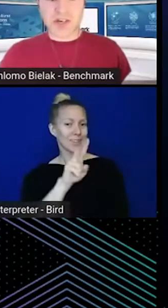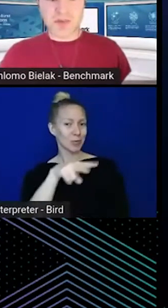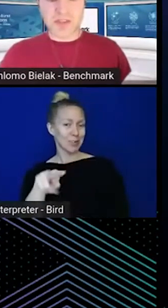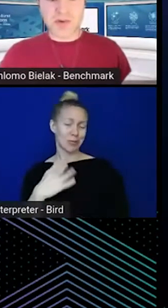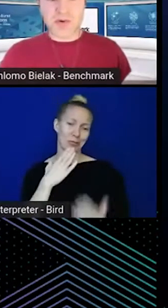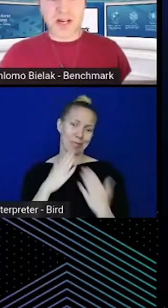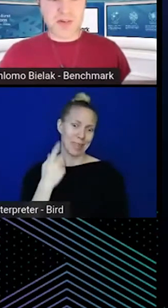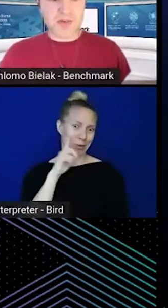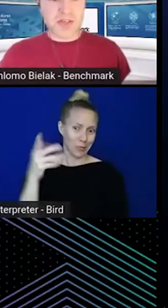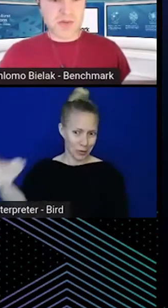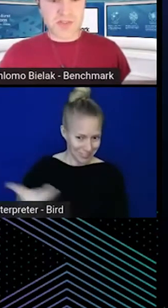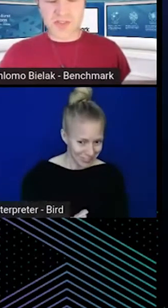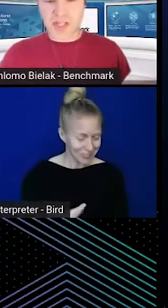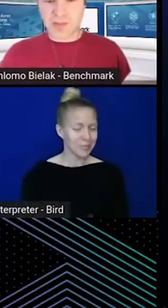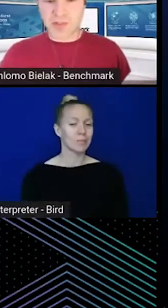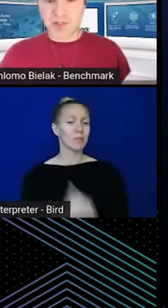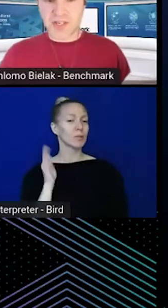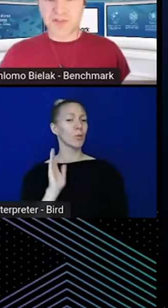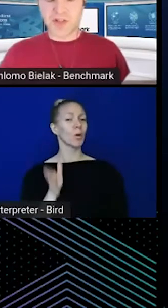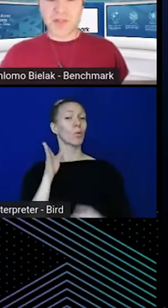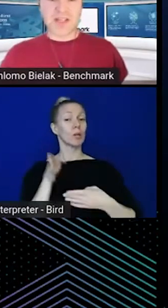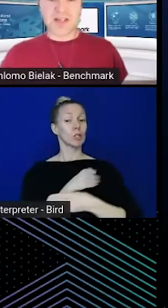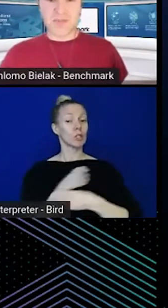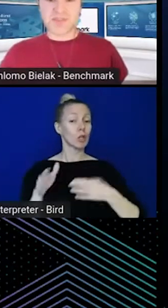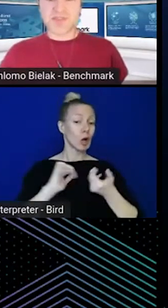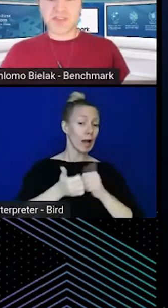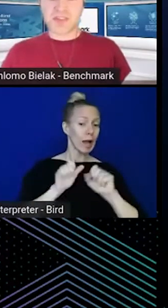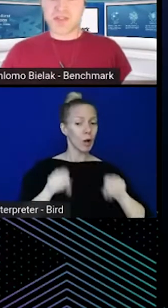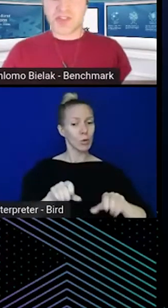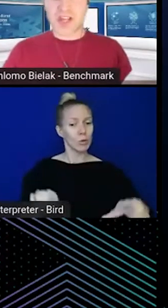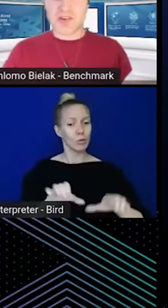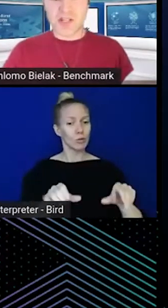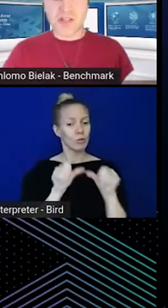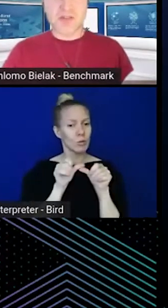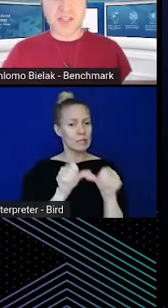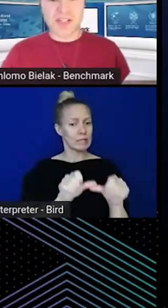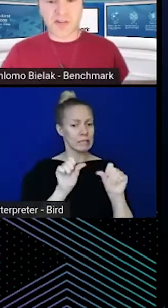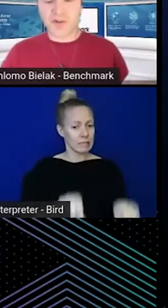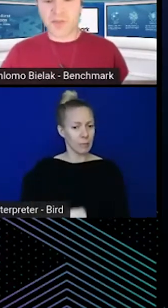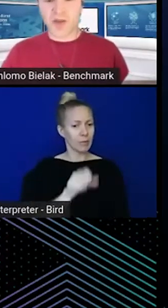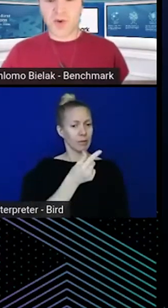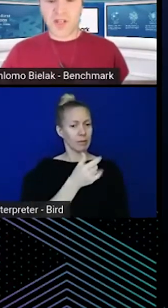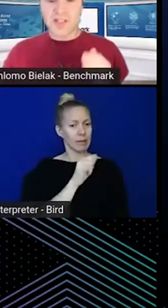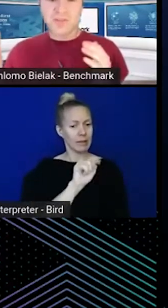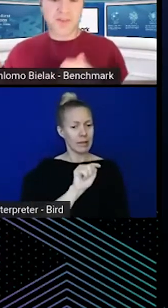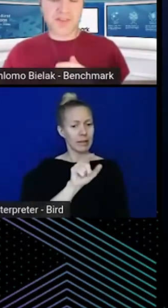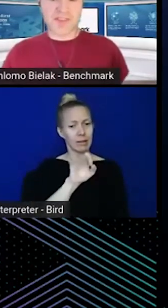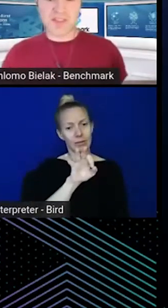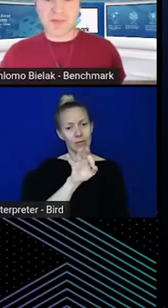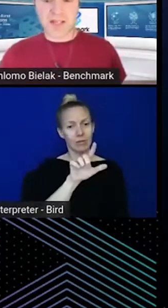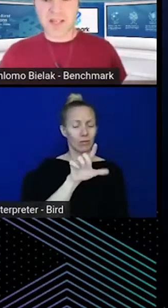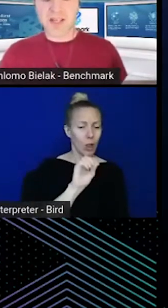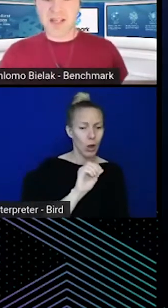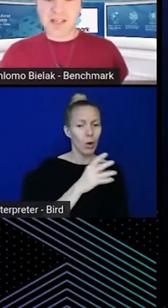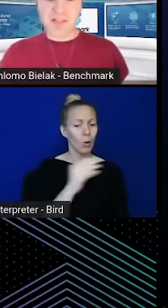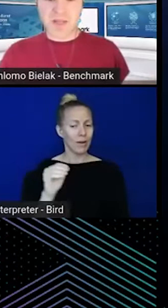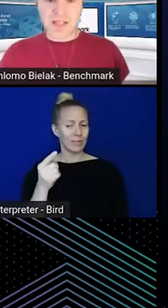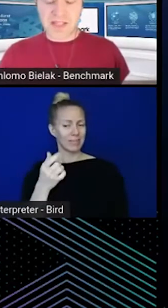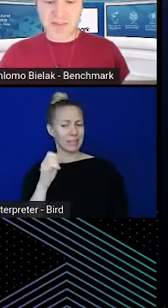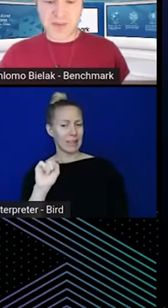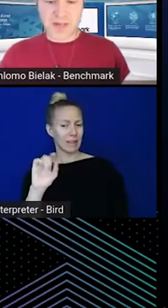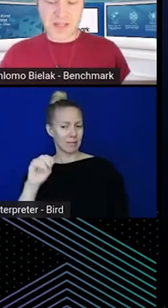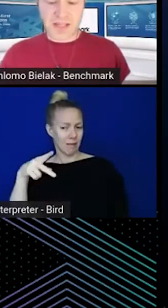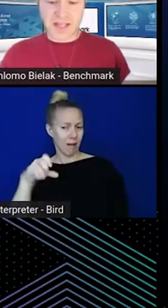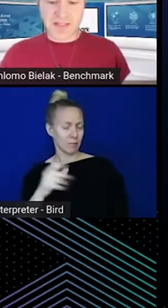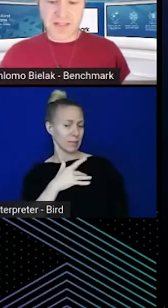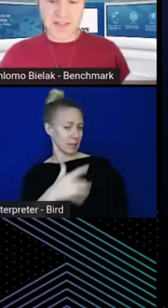will share with you how you can do sustainable Git flow and GitOps, generally using Terraform. And I wanted to preface this by explaining